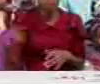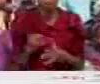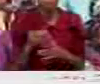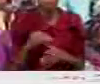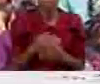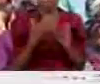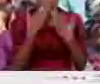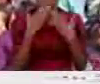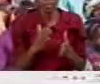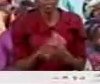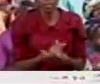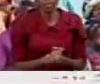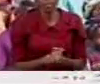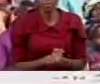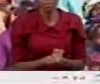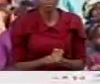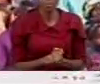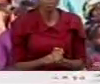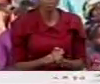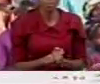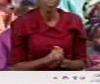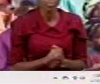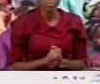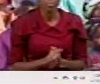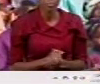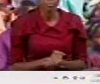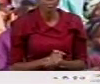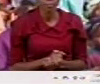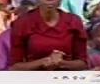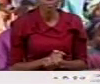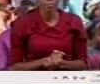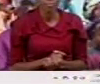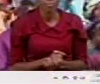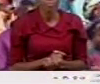I will advise all children.